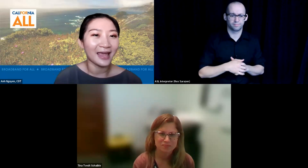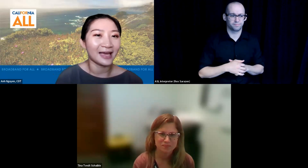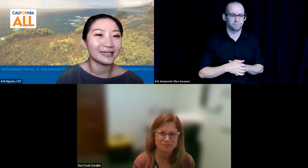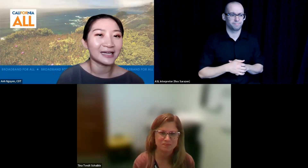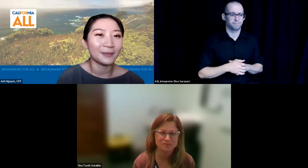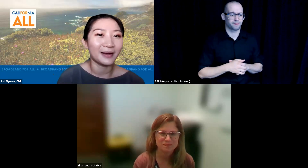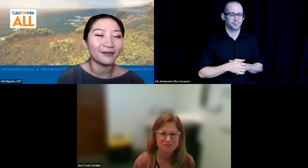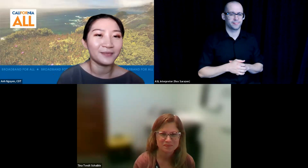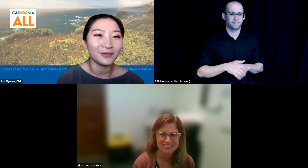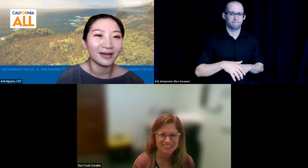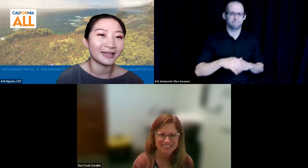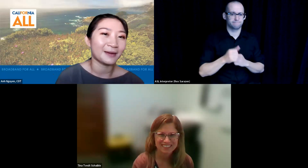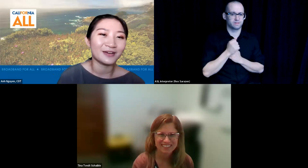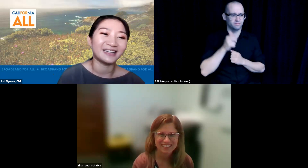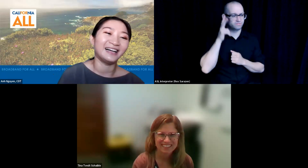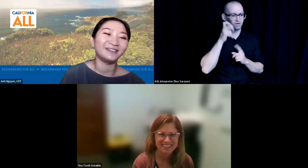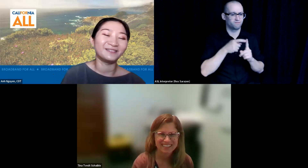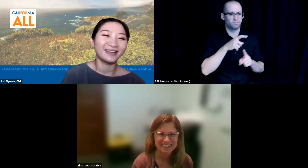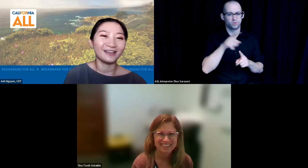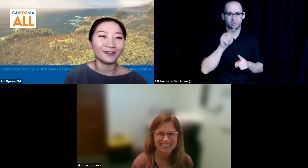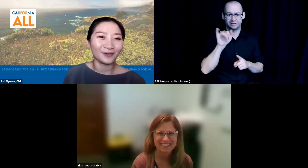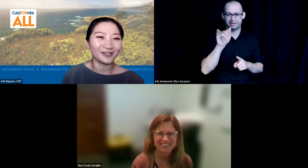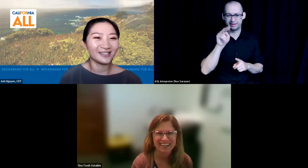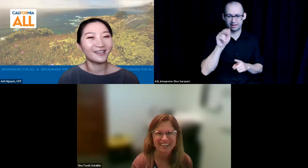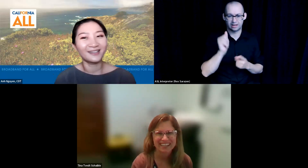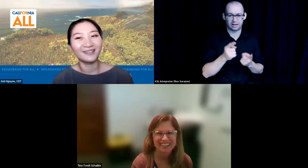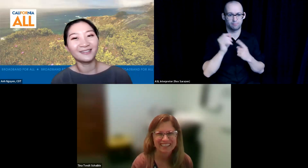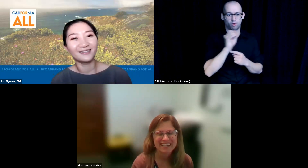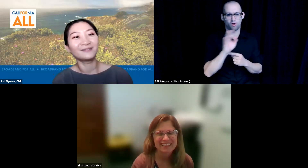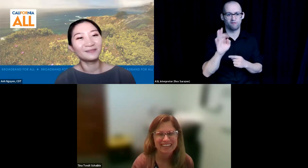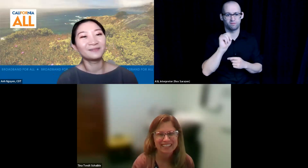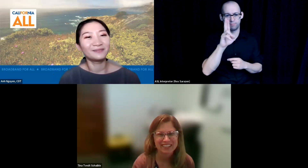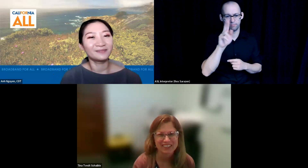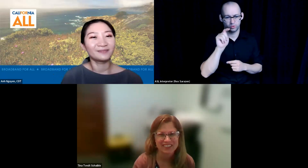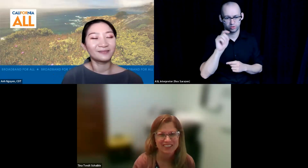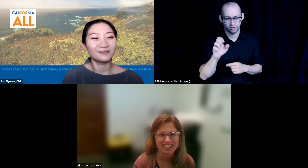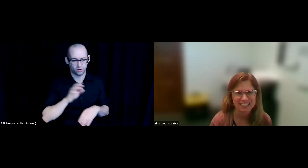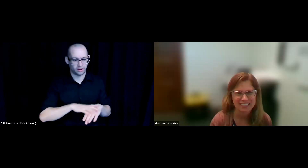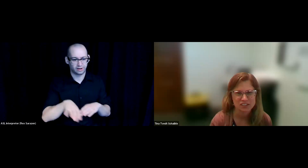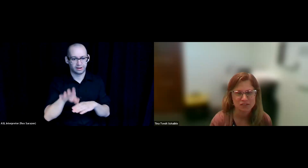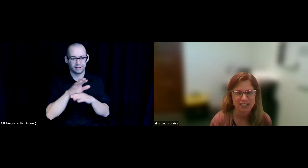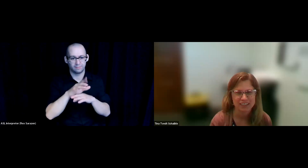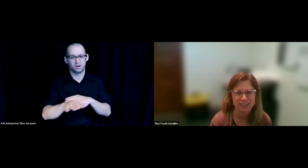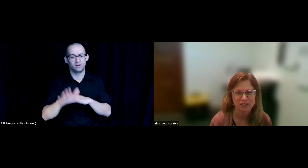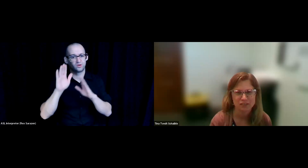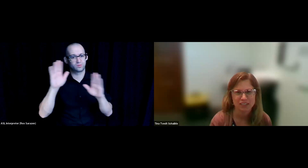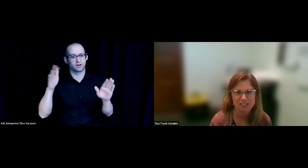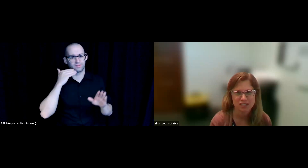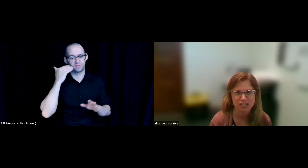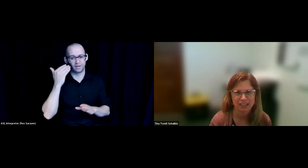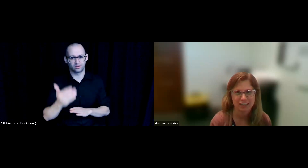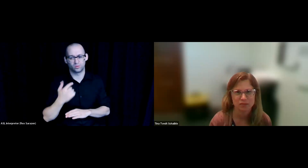Go ahead and come off mute on camera. All yours. Great. Thank you. I do find a lot